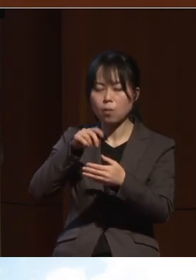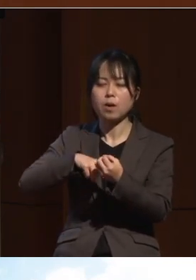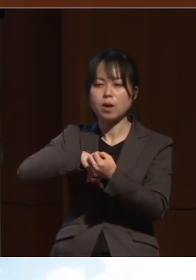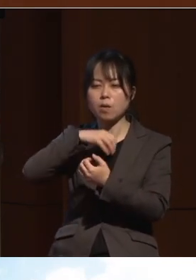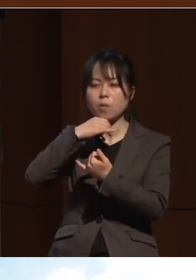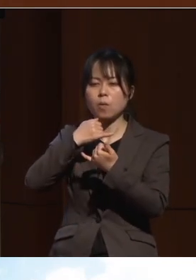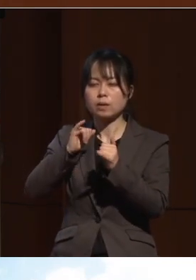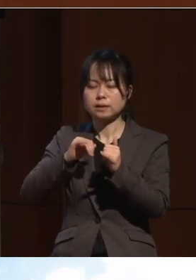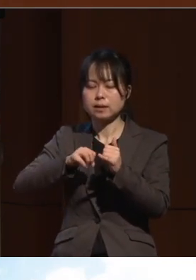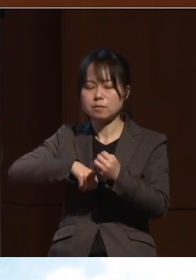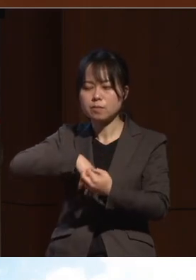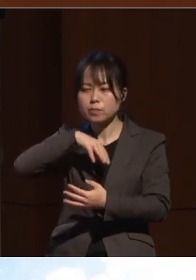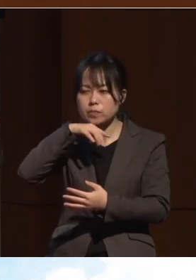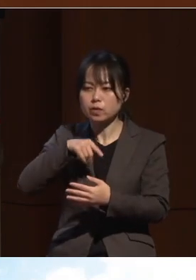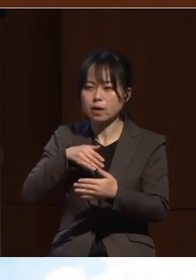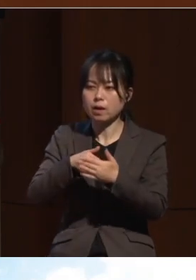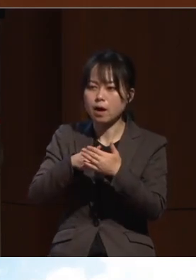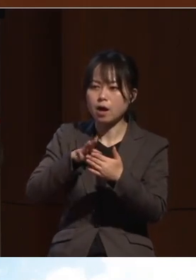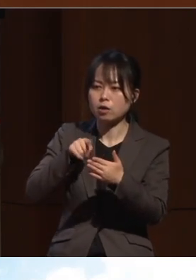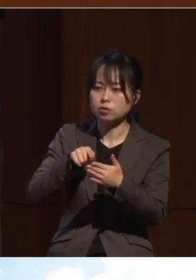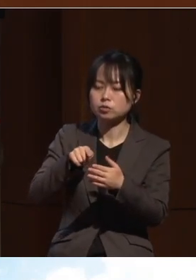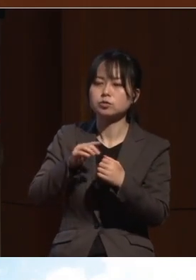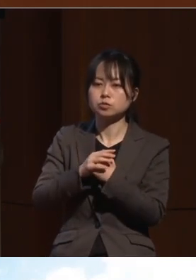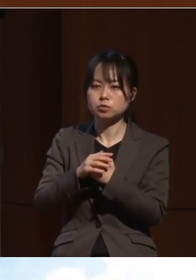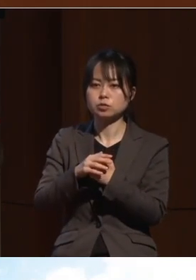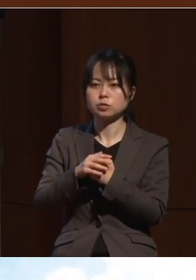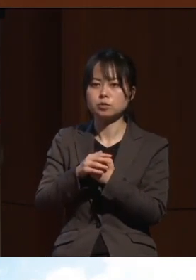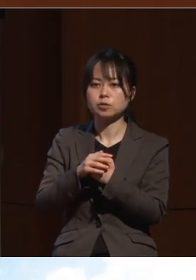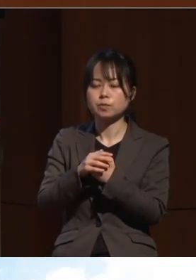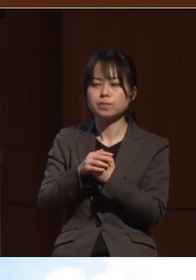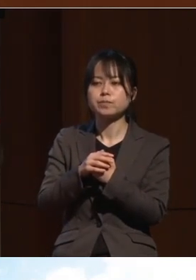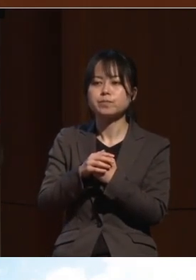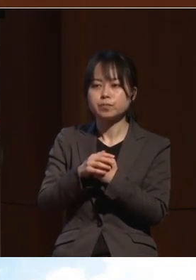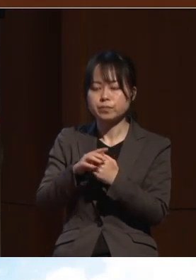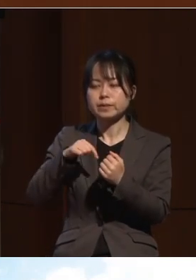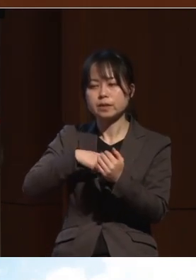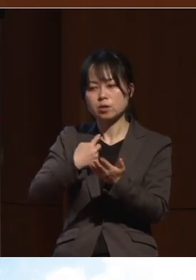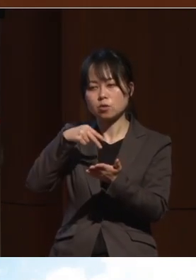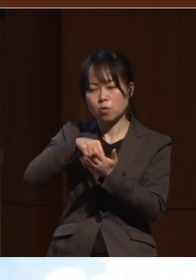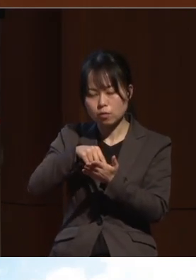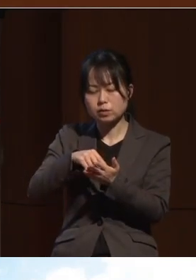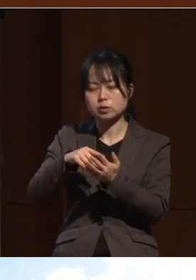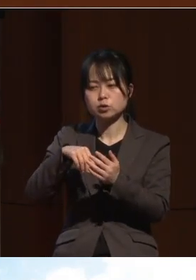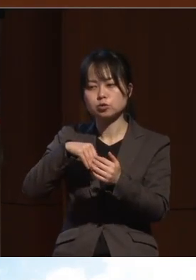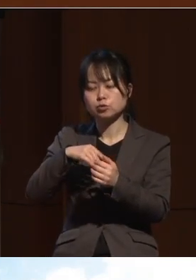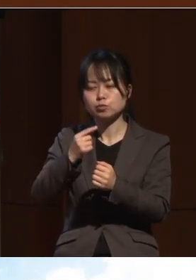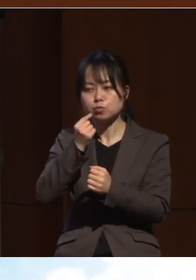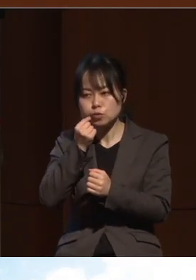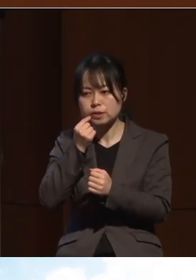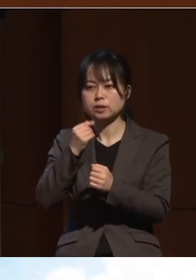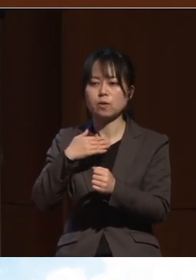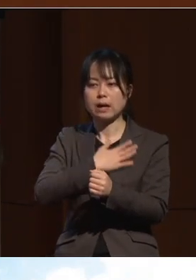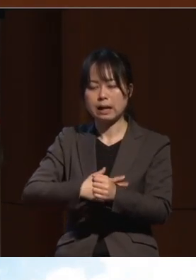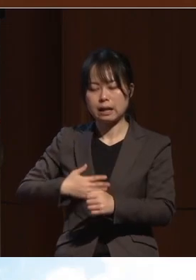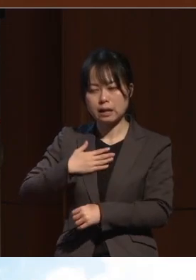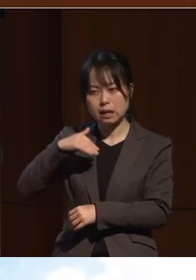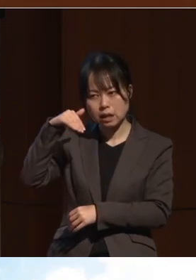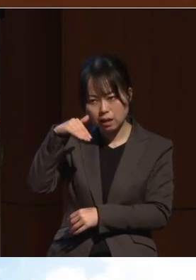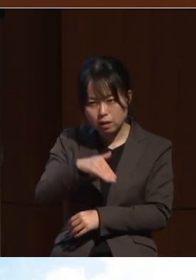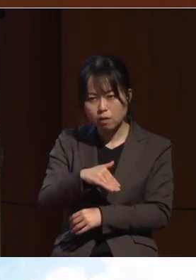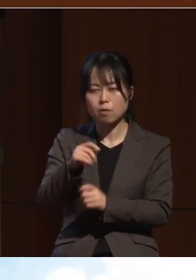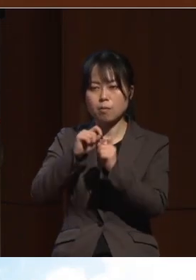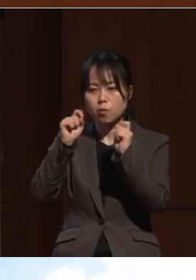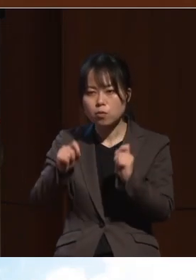their independence curtailed, and they see frailty, discomfort and loneliness. And the difference between those two states